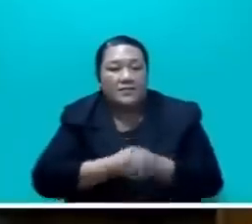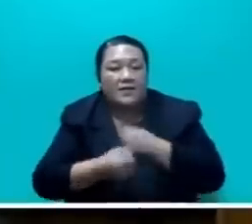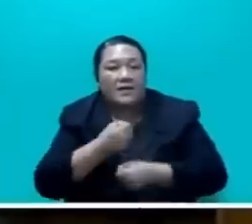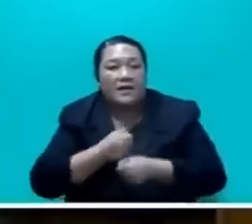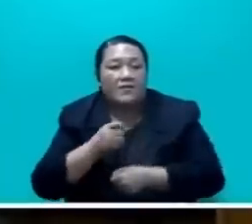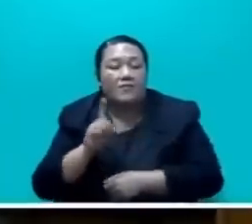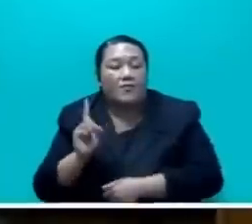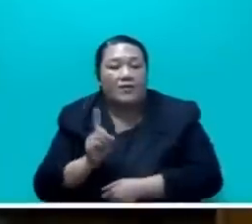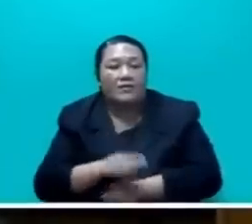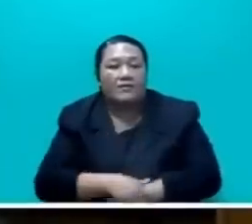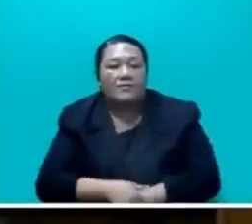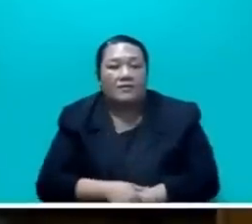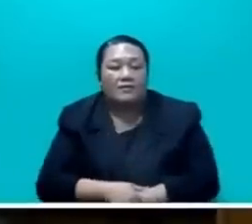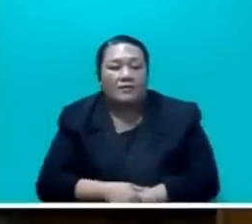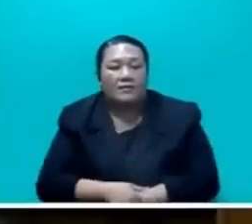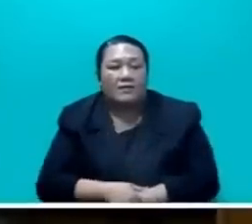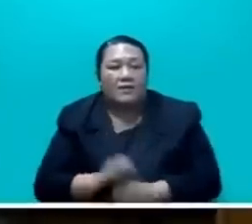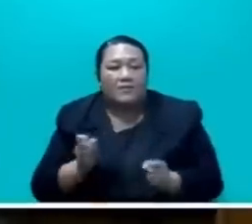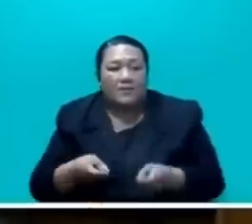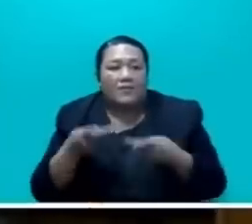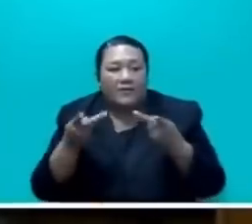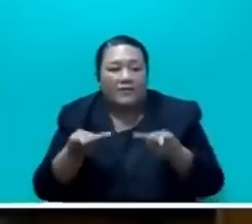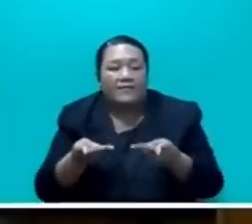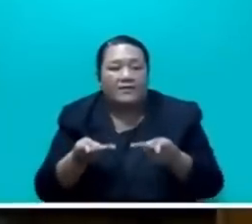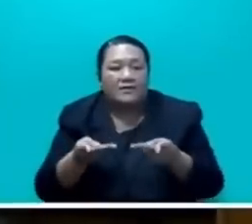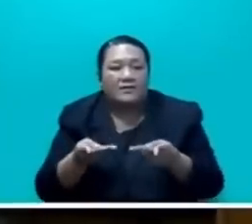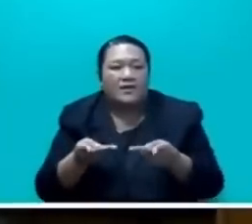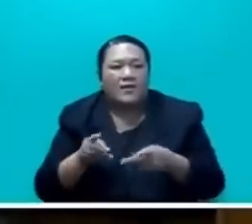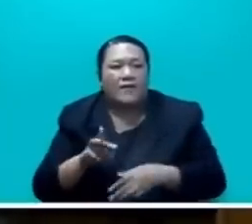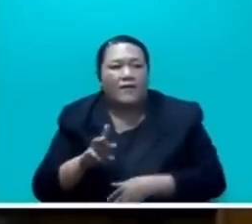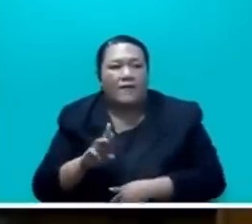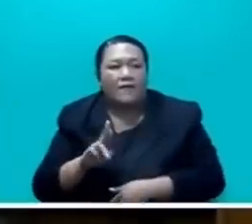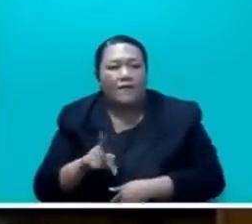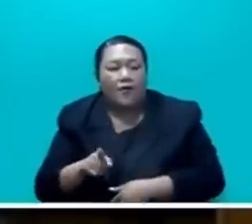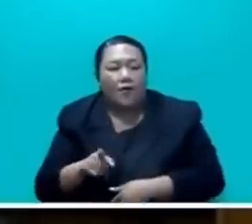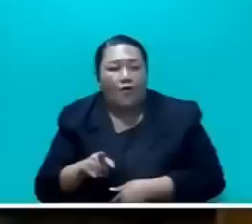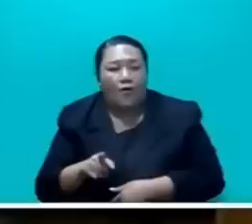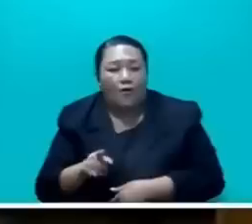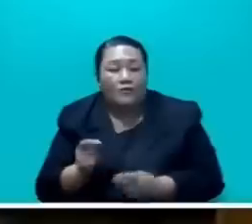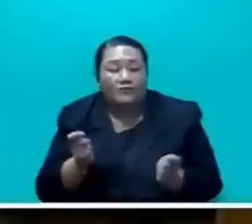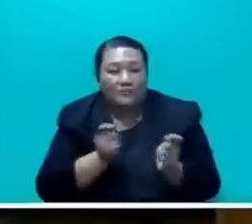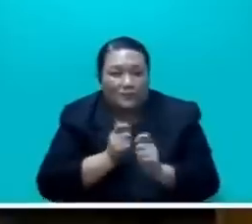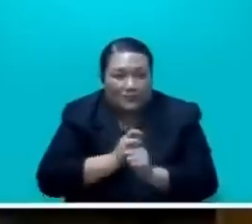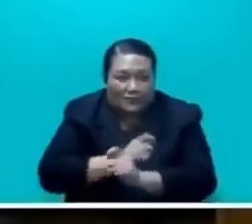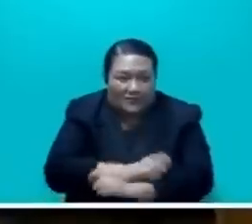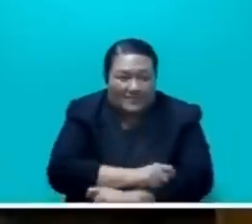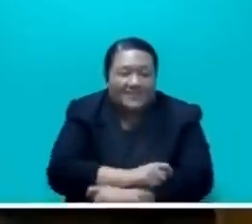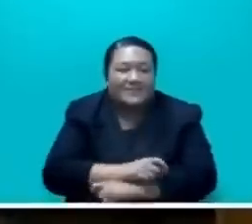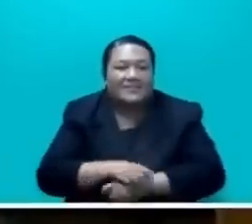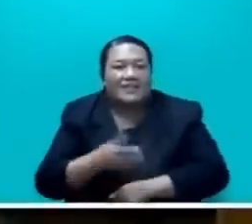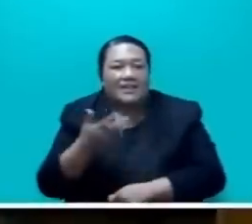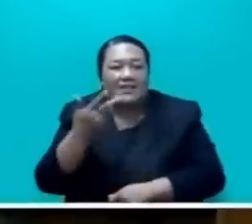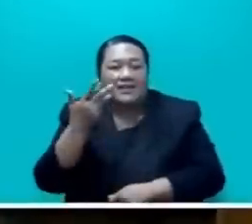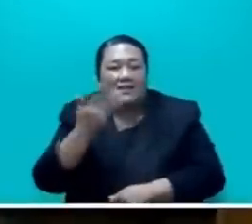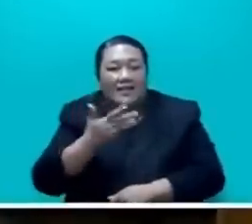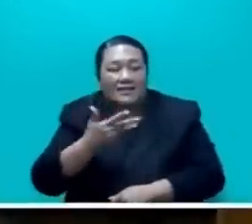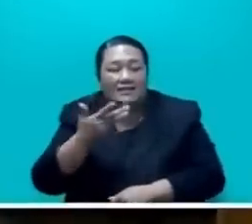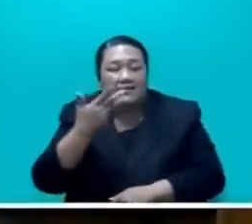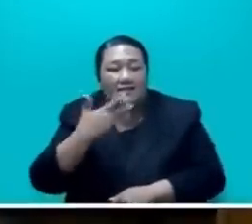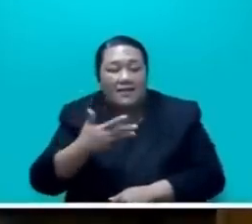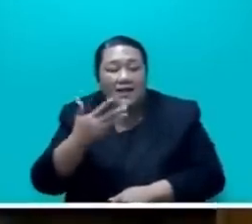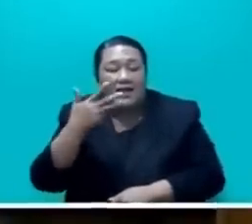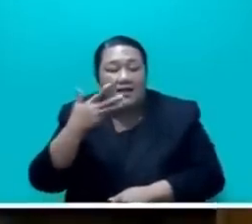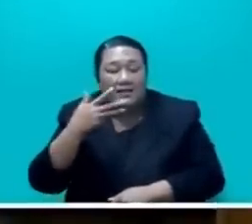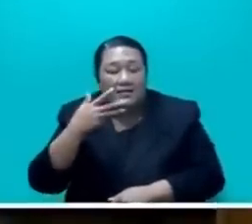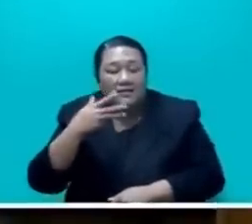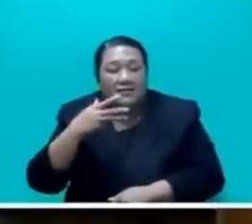the provisions for immunity in the 1990 and then the 1997 Constitution.